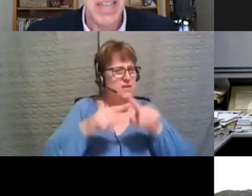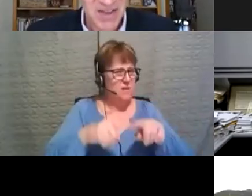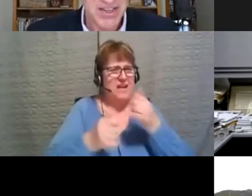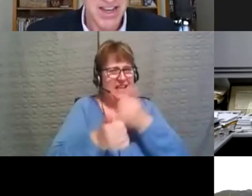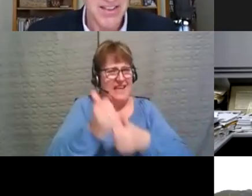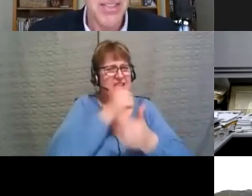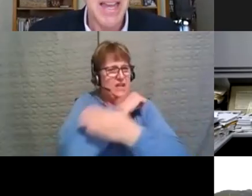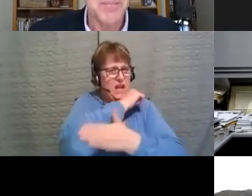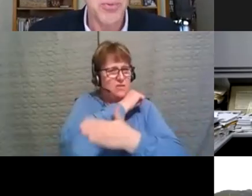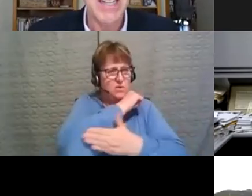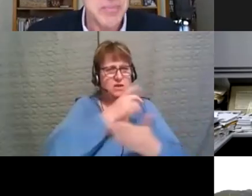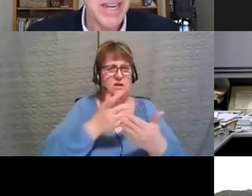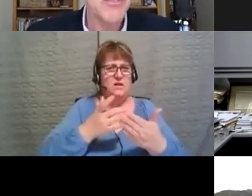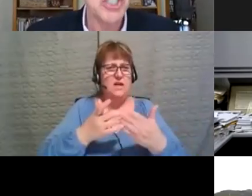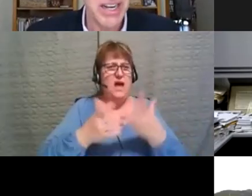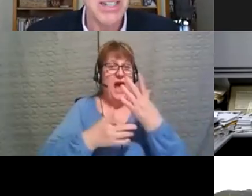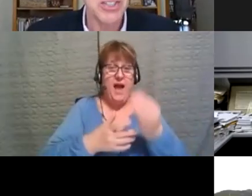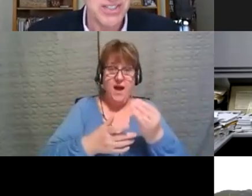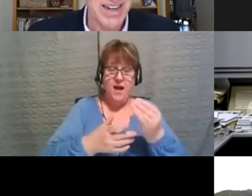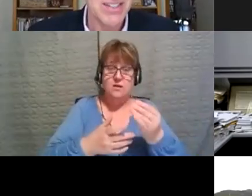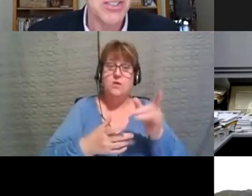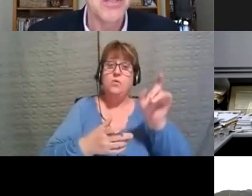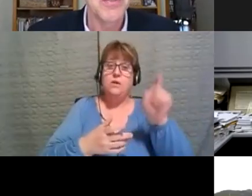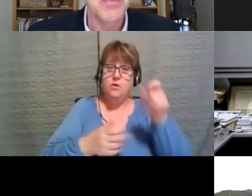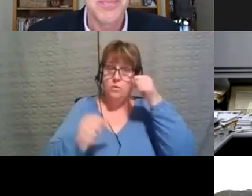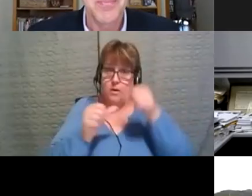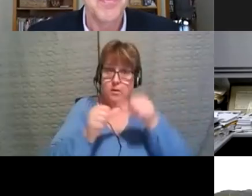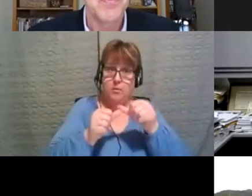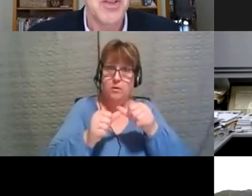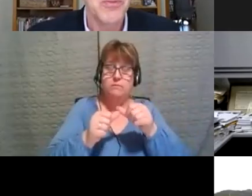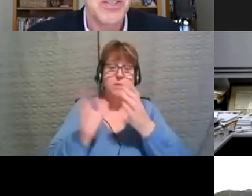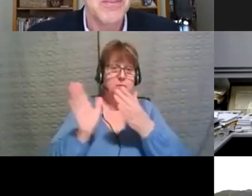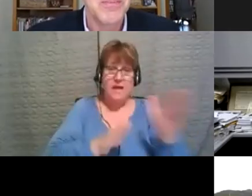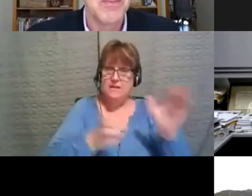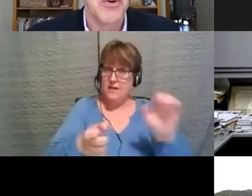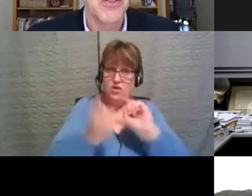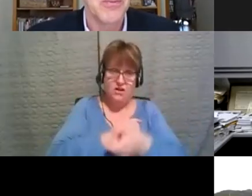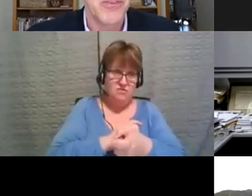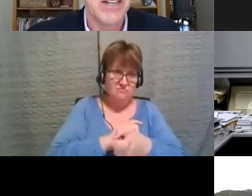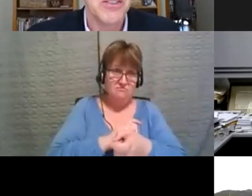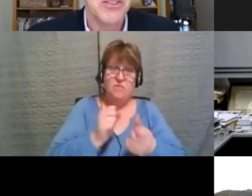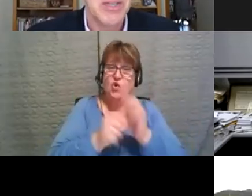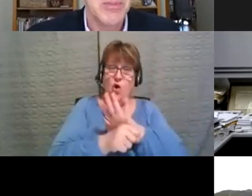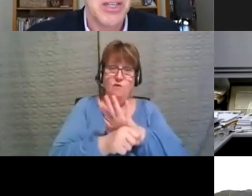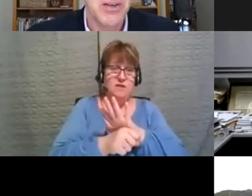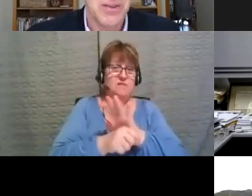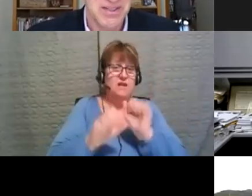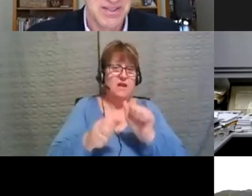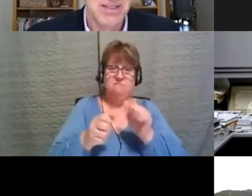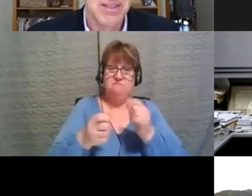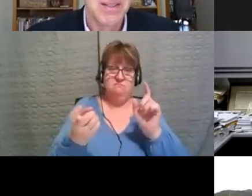the caveat that plans may have to change as COVID or other factors come and